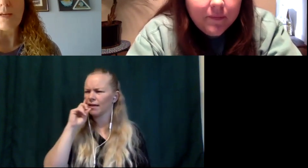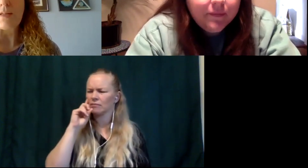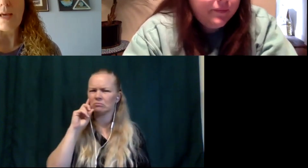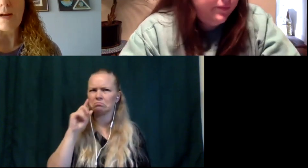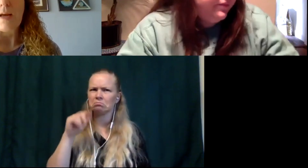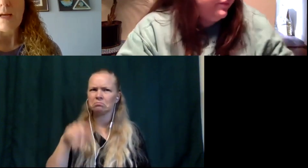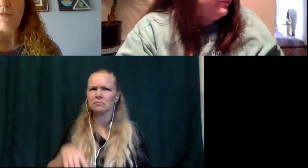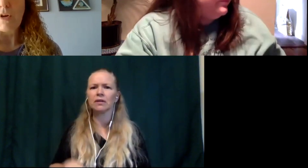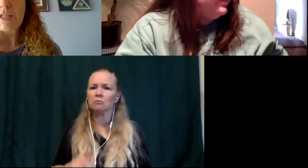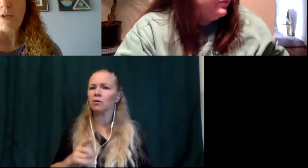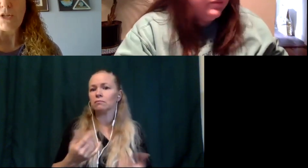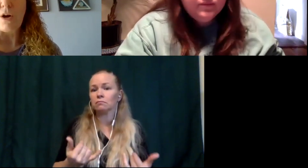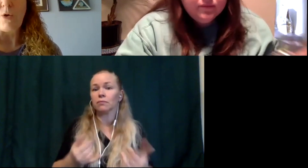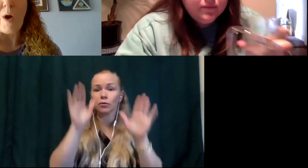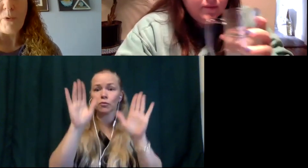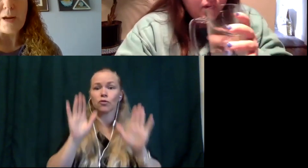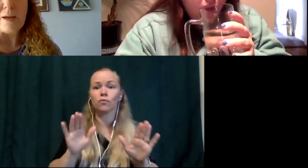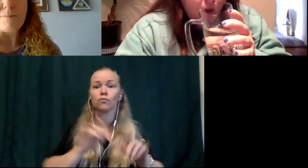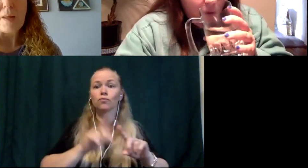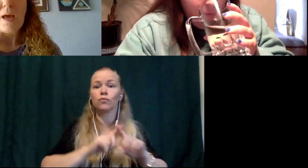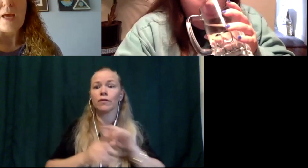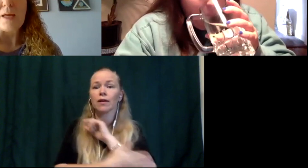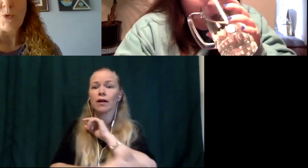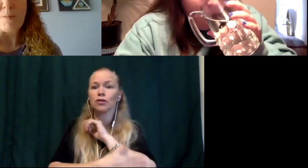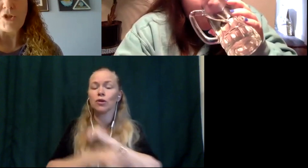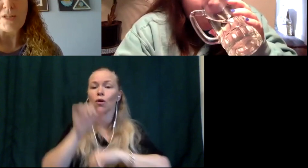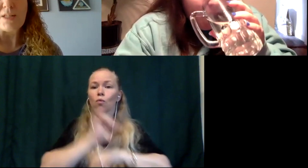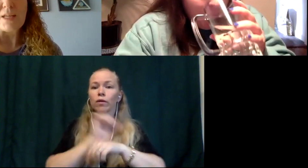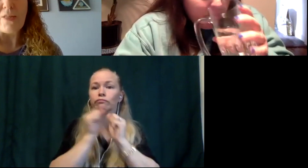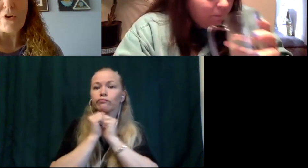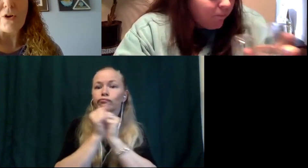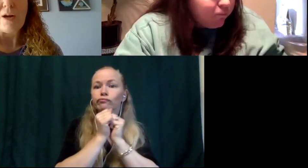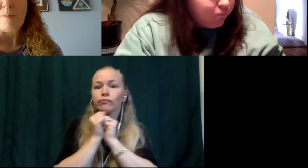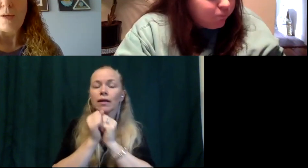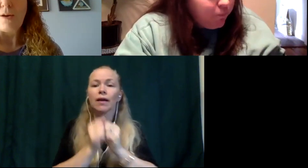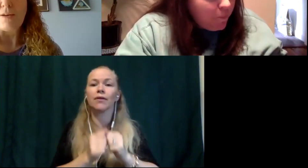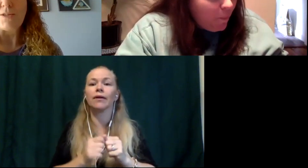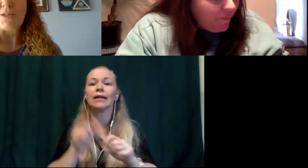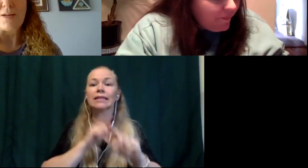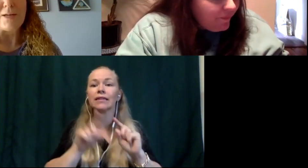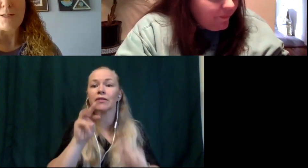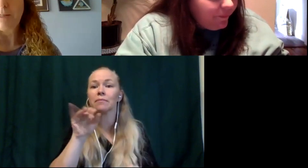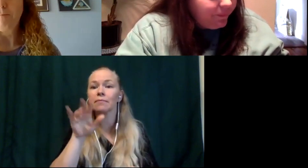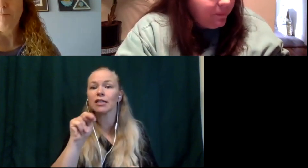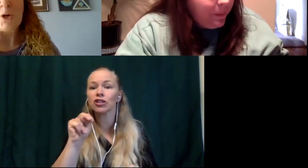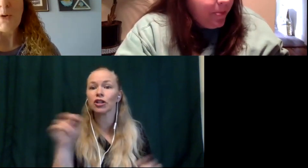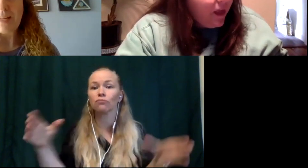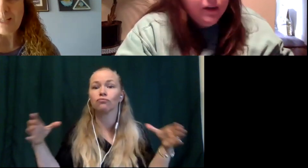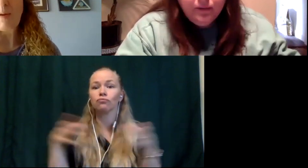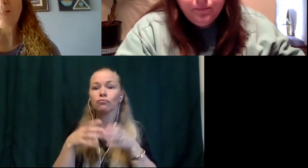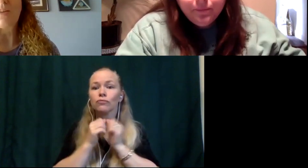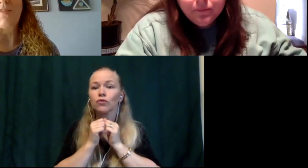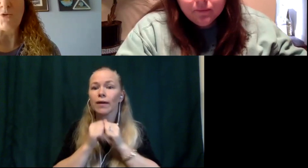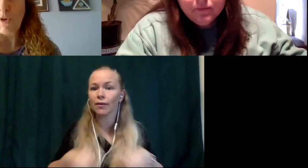now is that different countries are cooperating and doing missions together because, you know, it